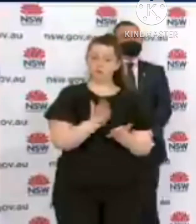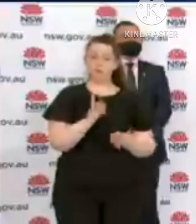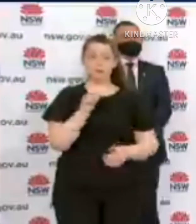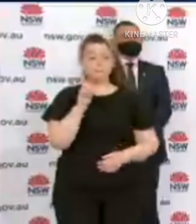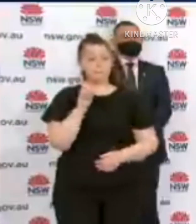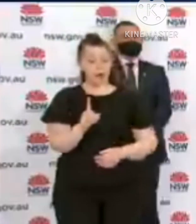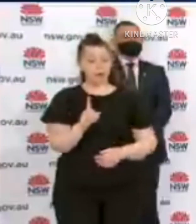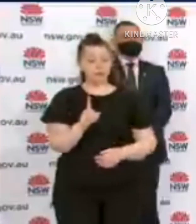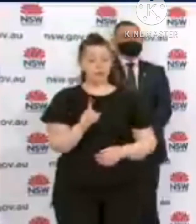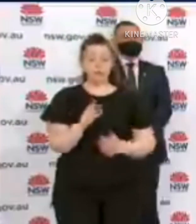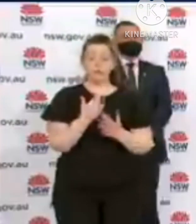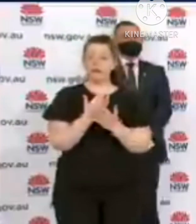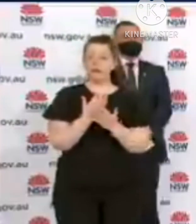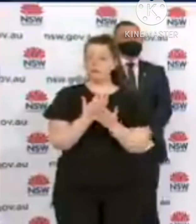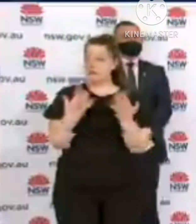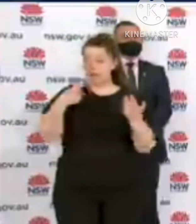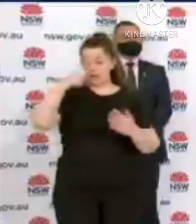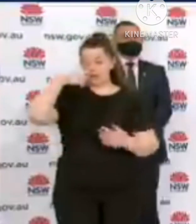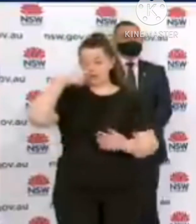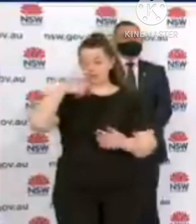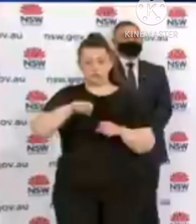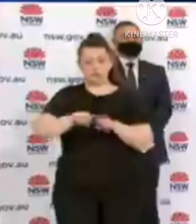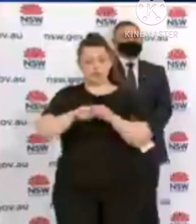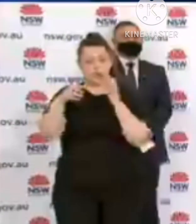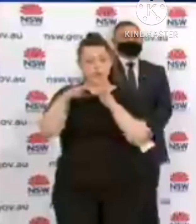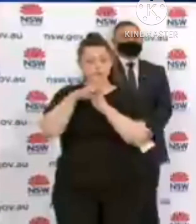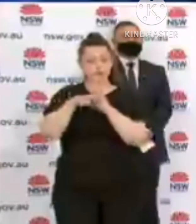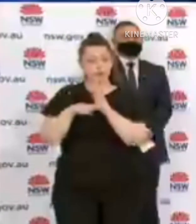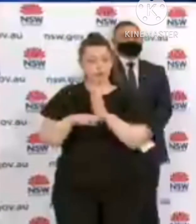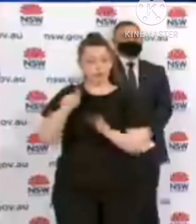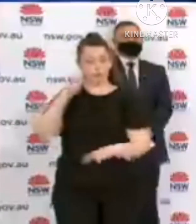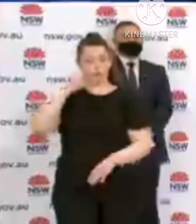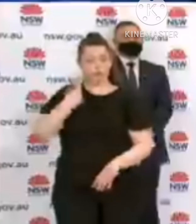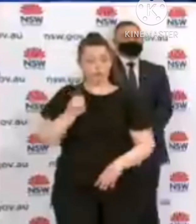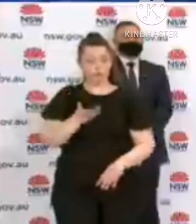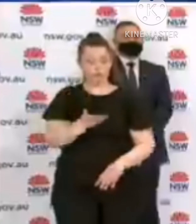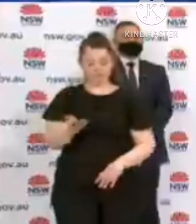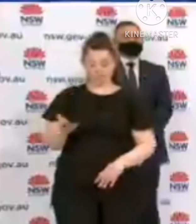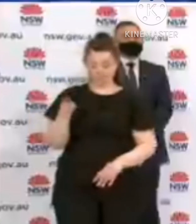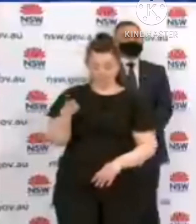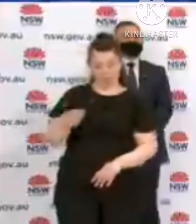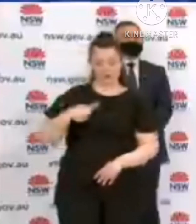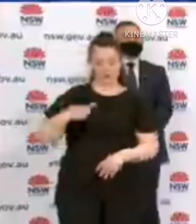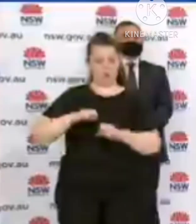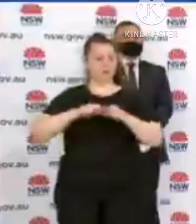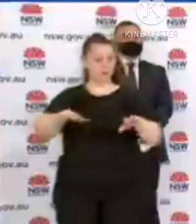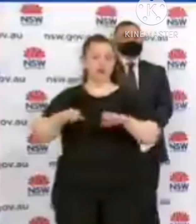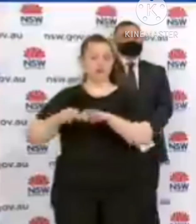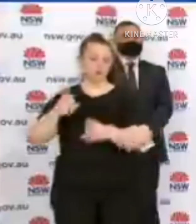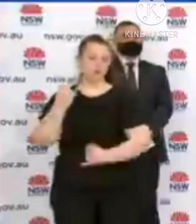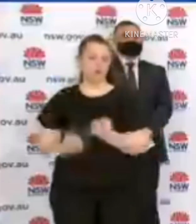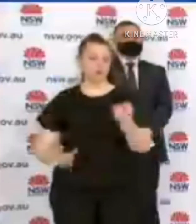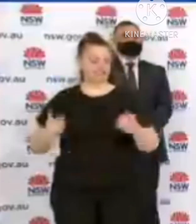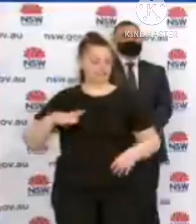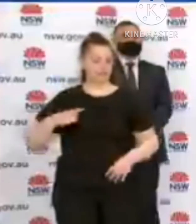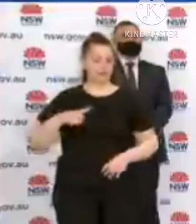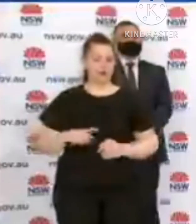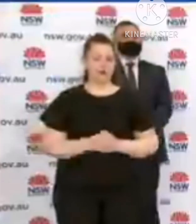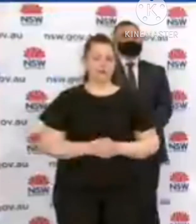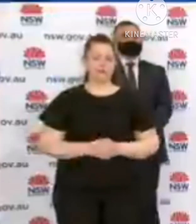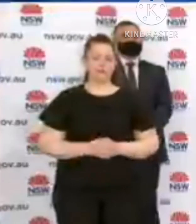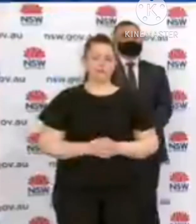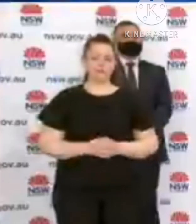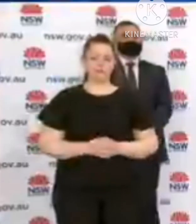to cause this amount of spread. That's why I'm urging everybody, stay home. Don't leave home unless